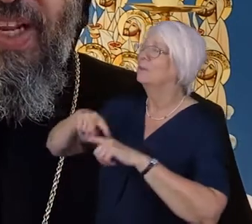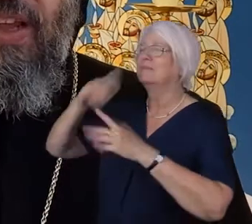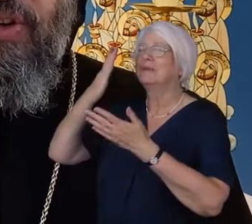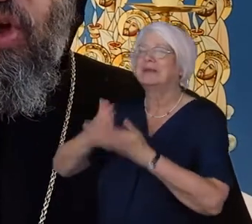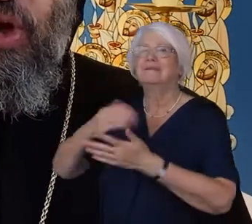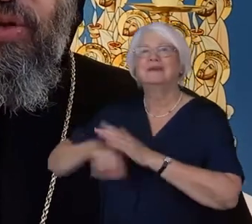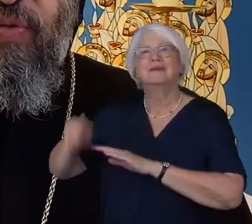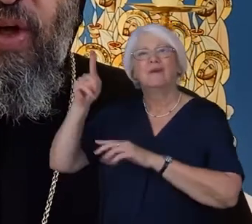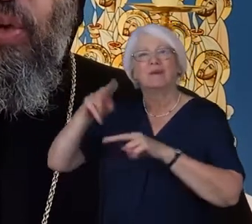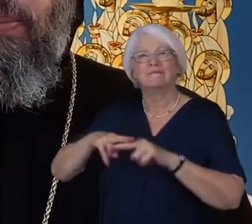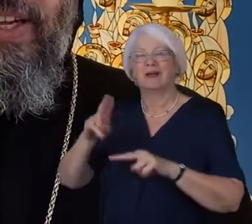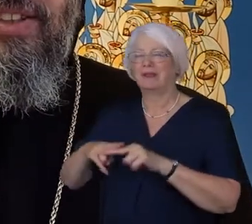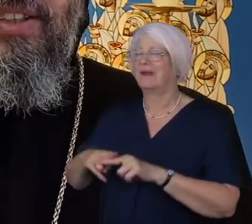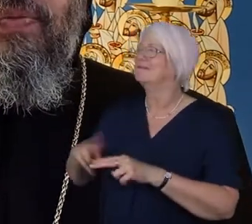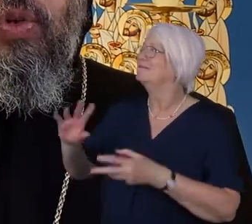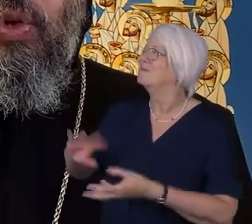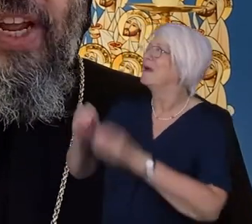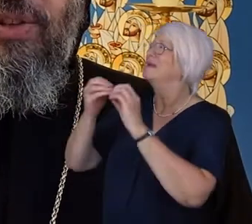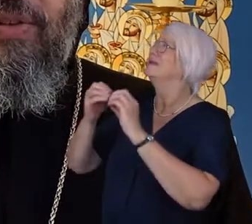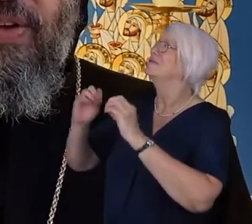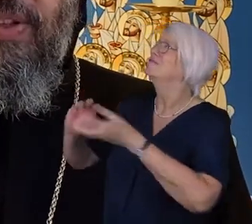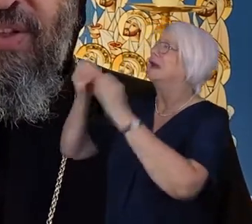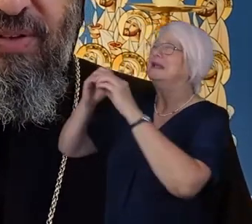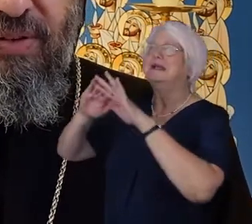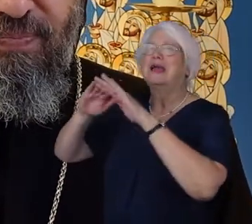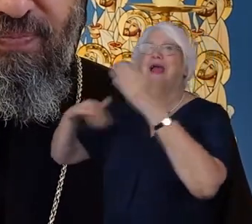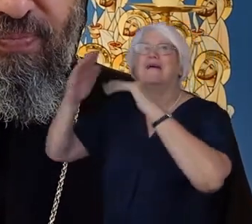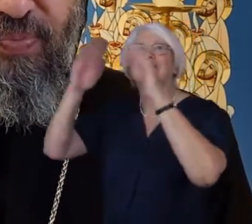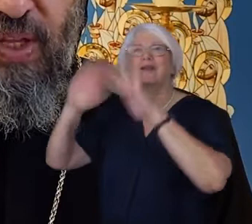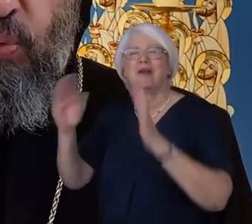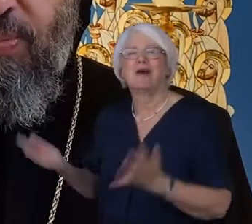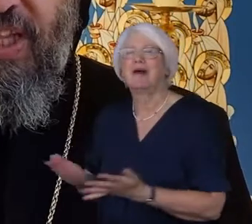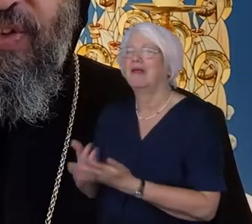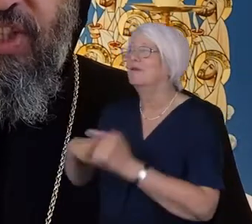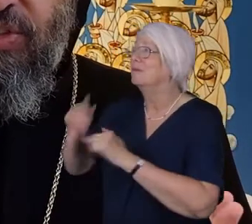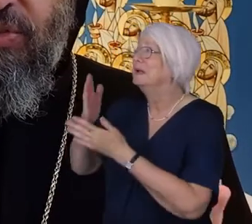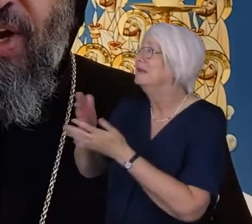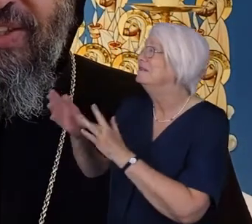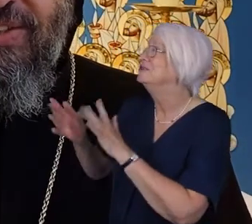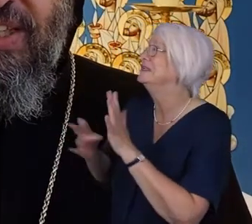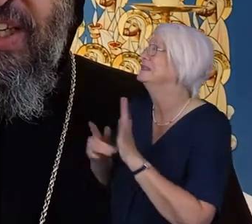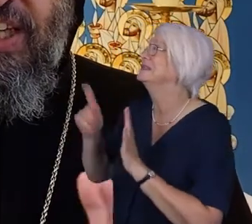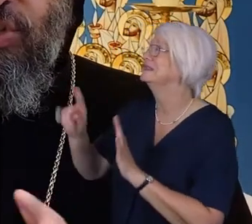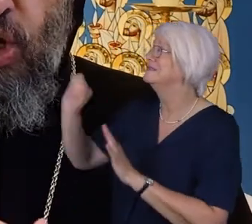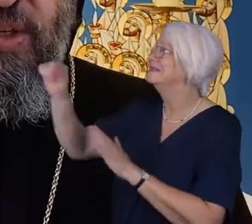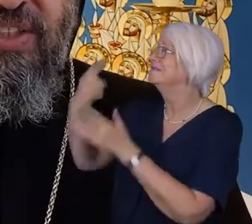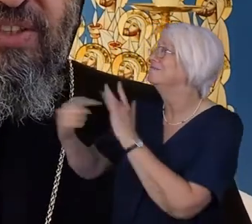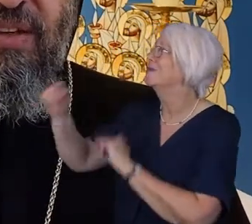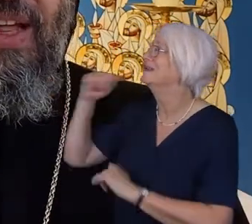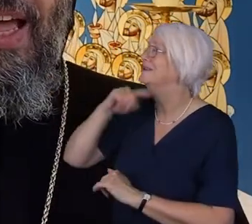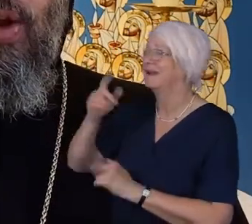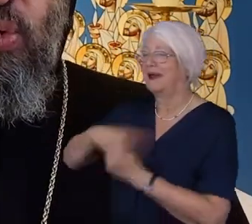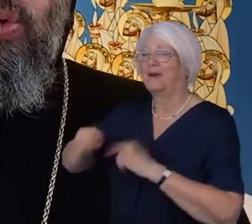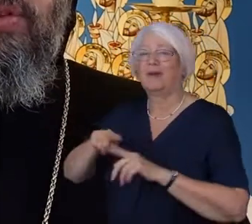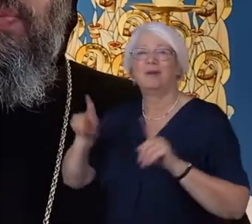We believe in God the Father Almighty, creator of heaven and earth. We believe in Jesus Christ, his only